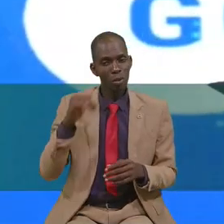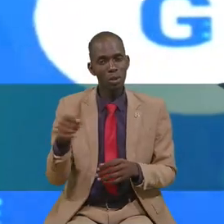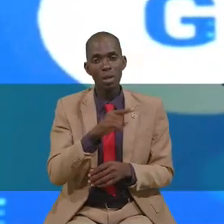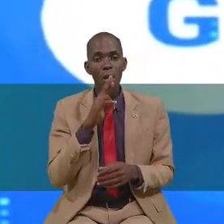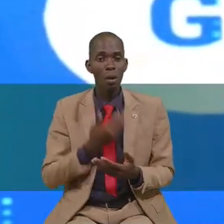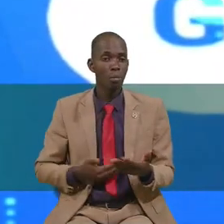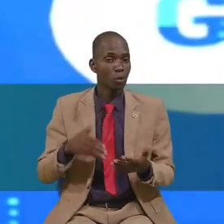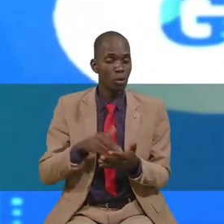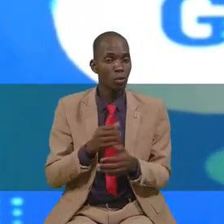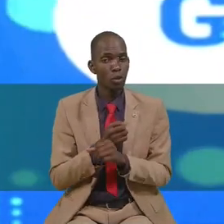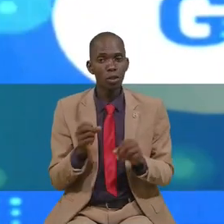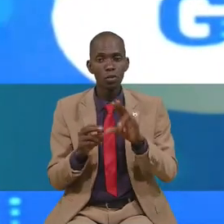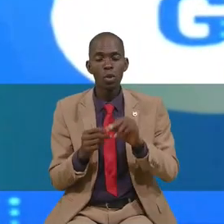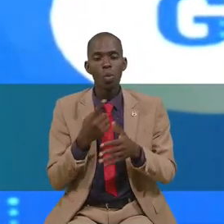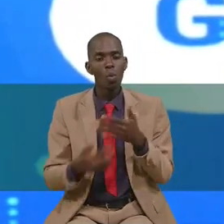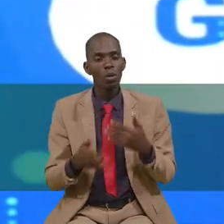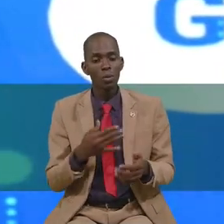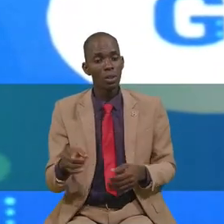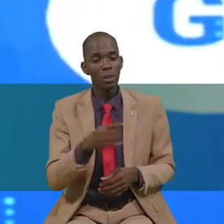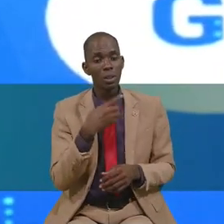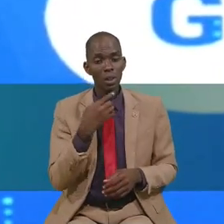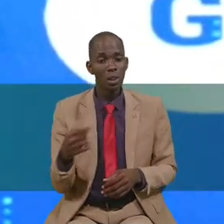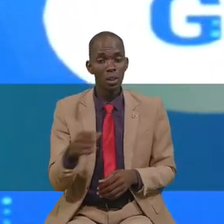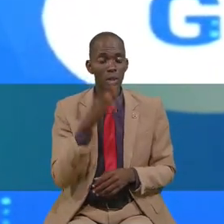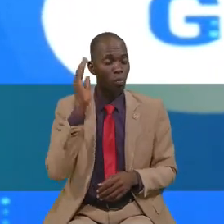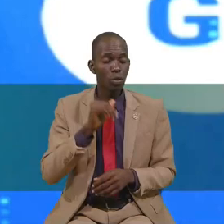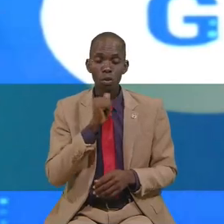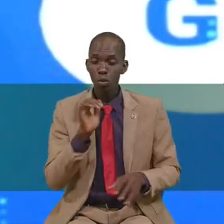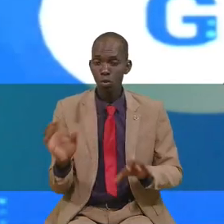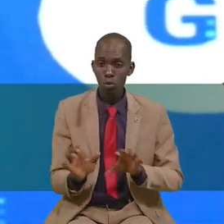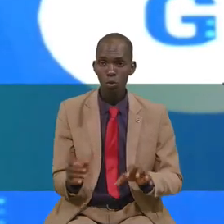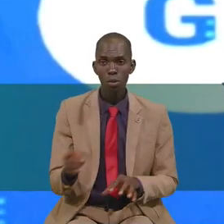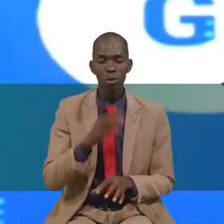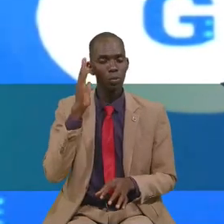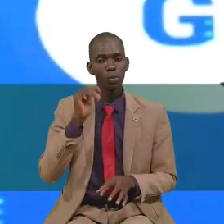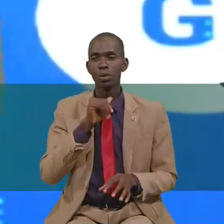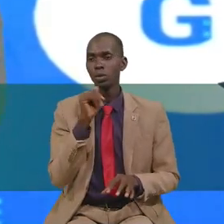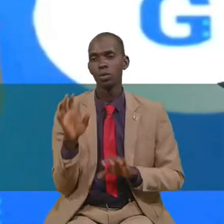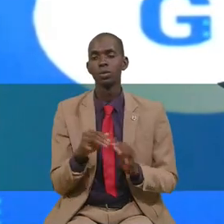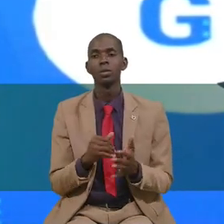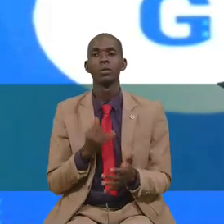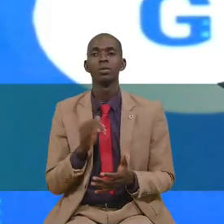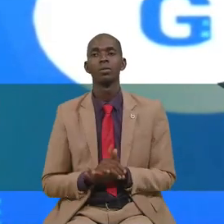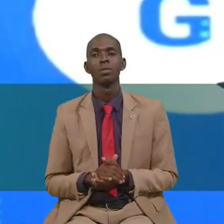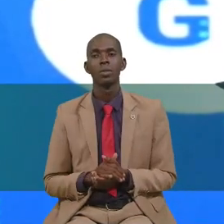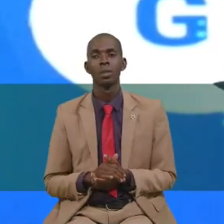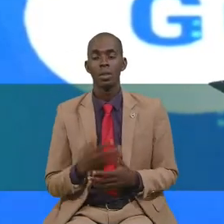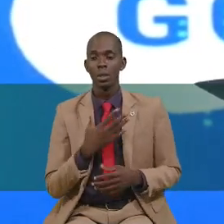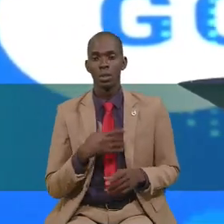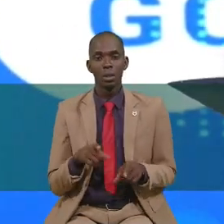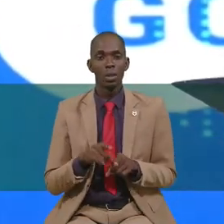they will not do. They will not do it. And so, as I was growing